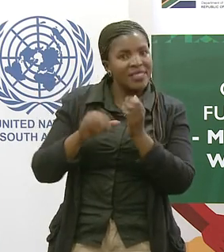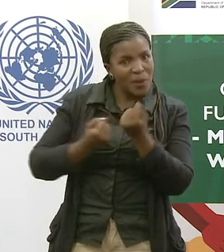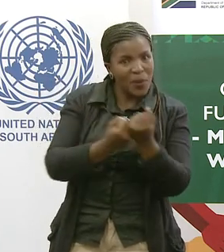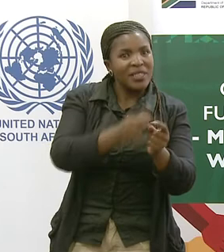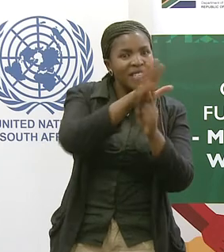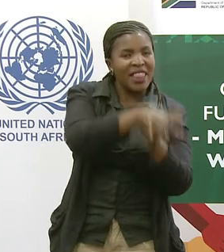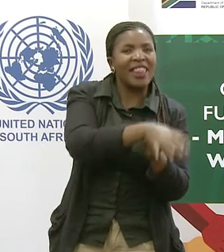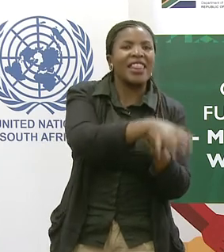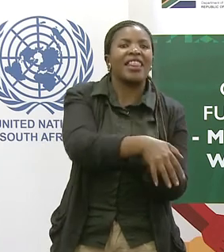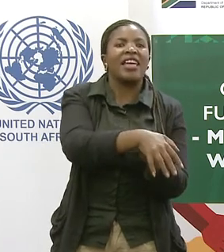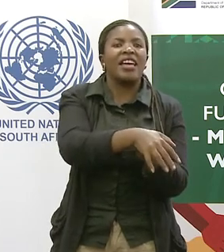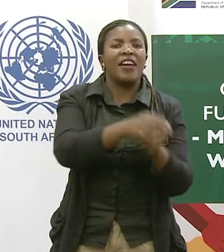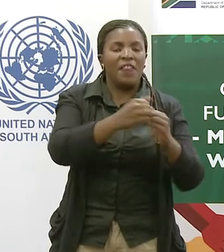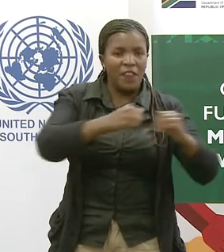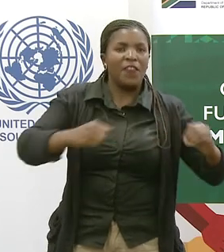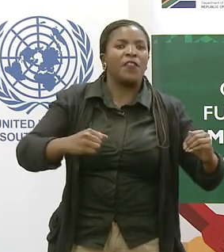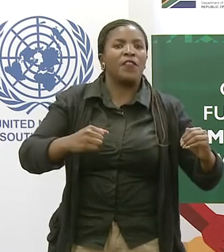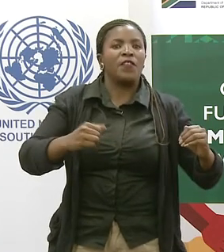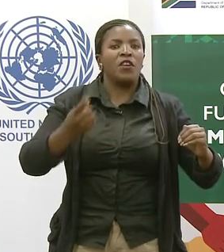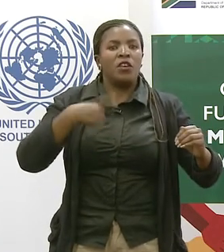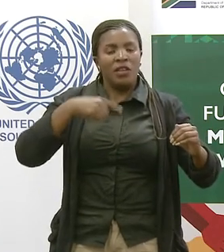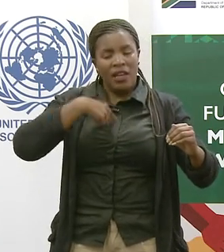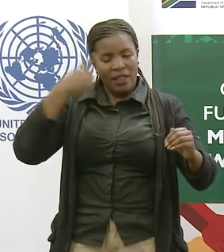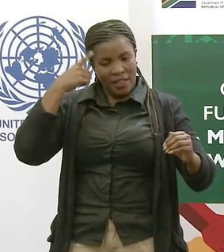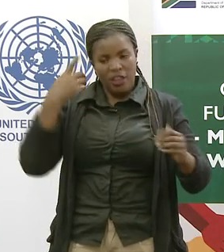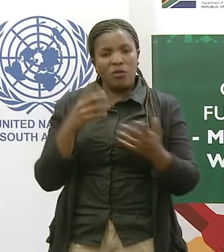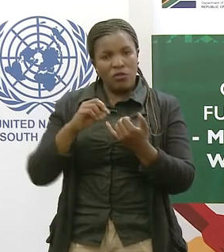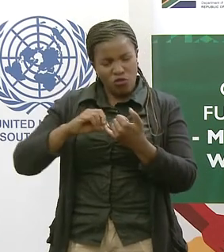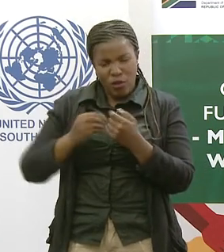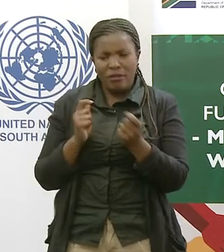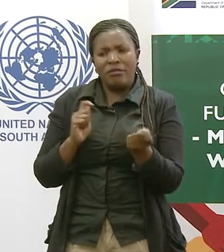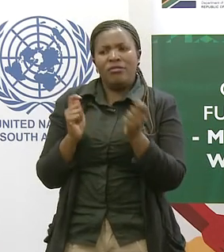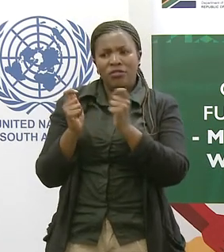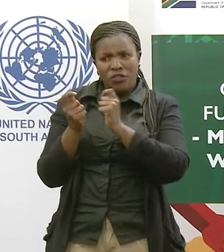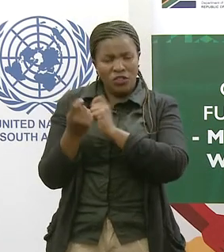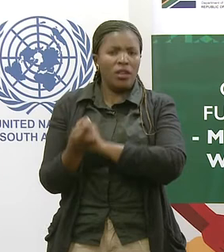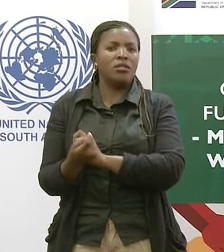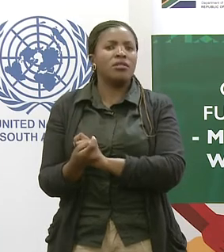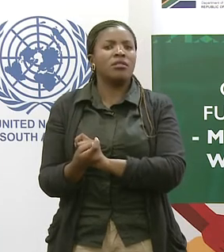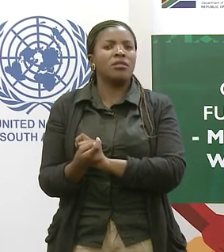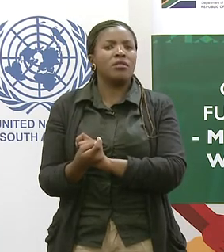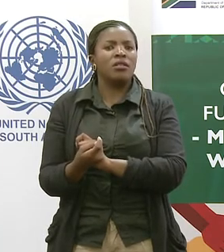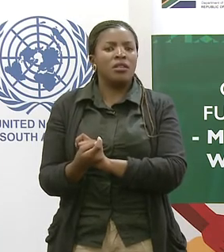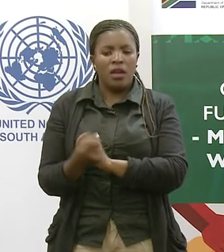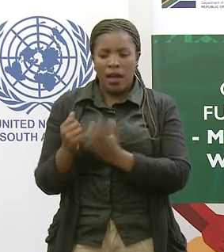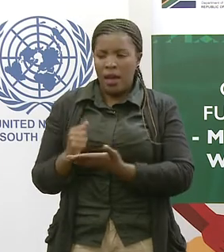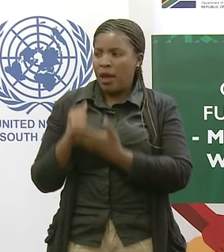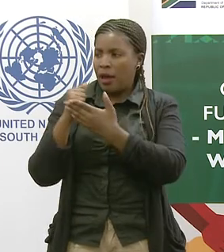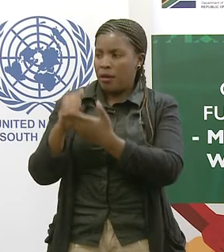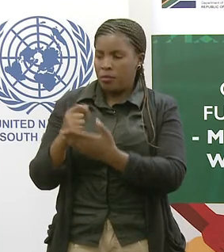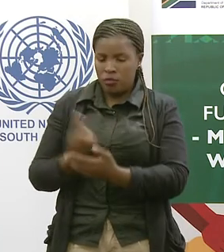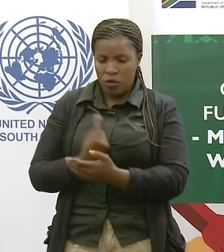struggle, that we have to reframe to make our struggle better, but